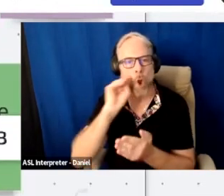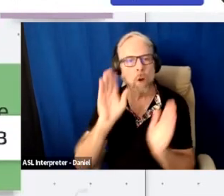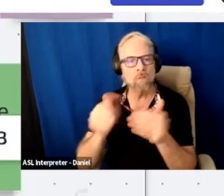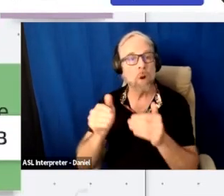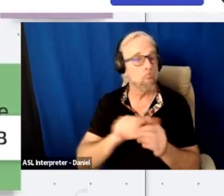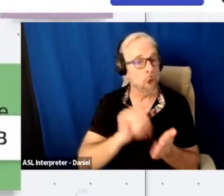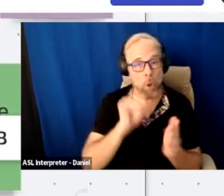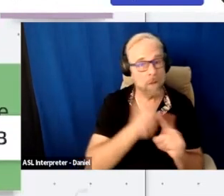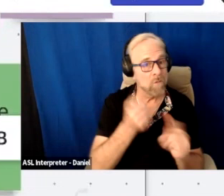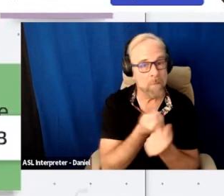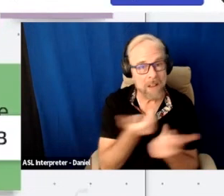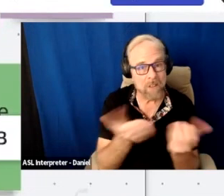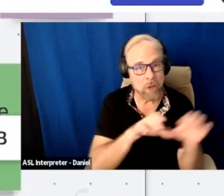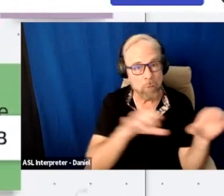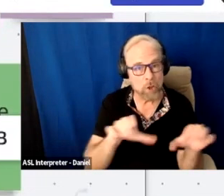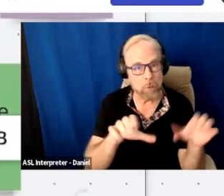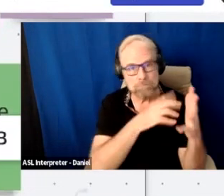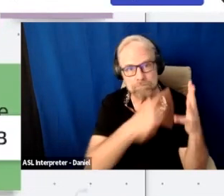do.